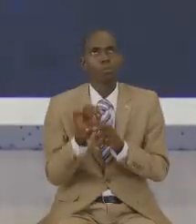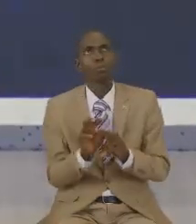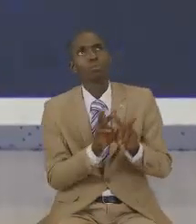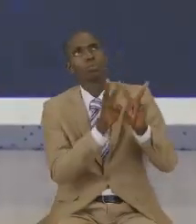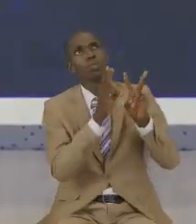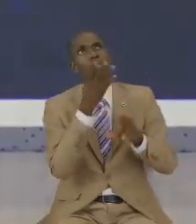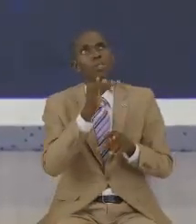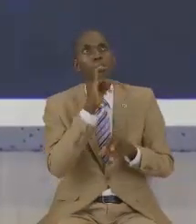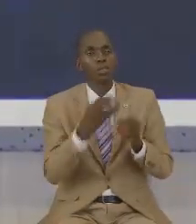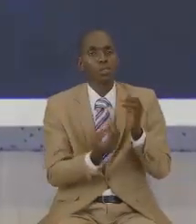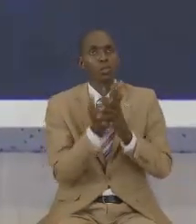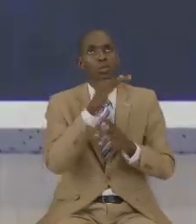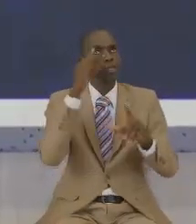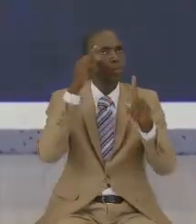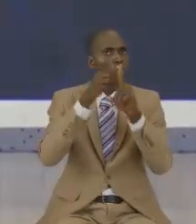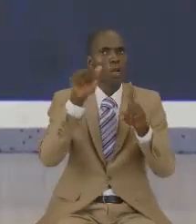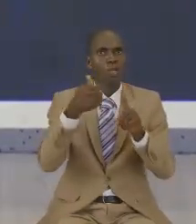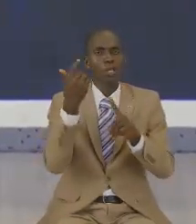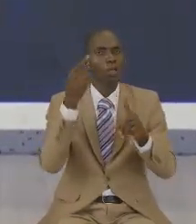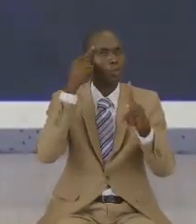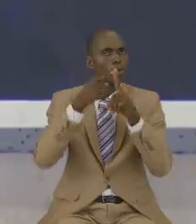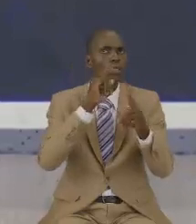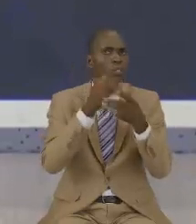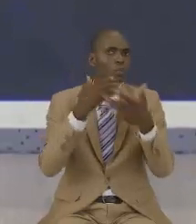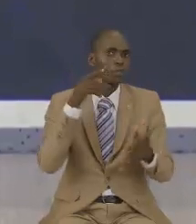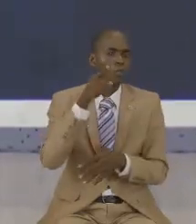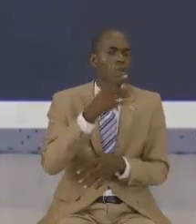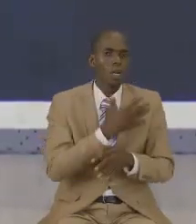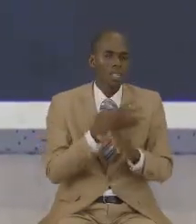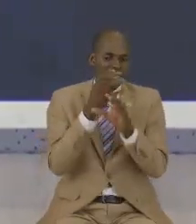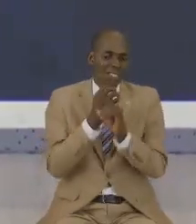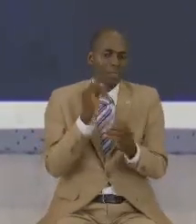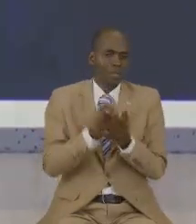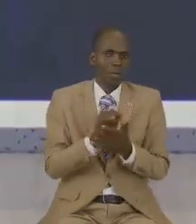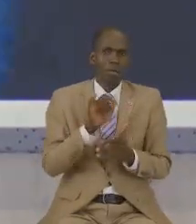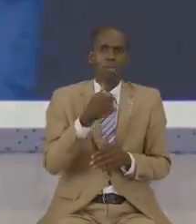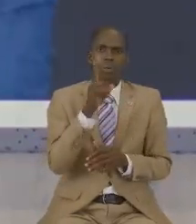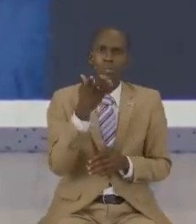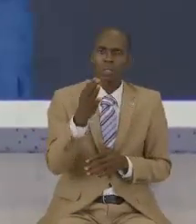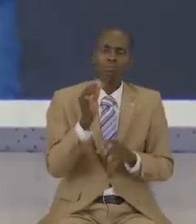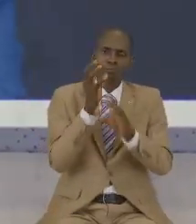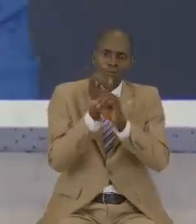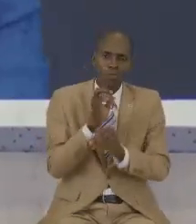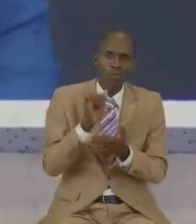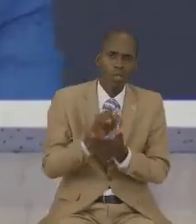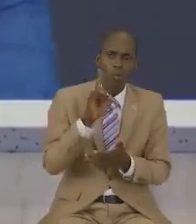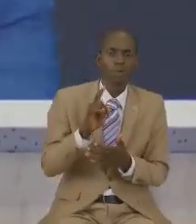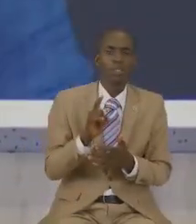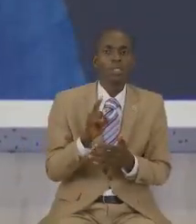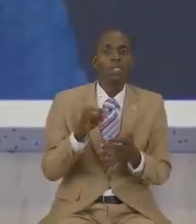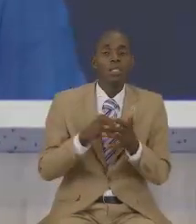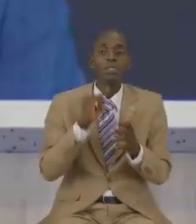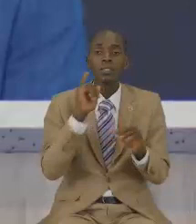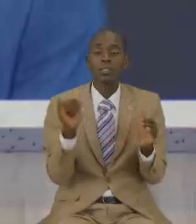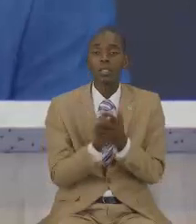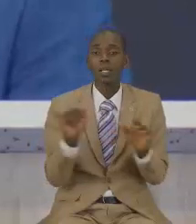growing goal, another goal is ahead of you. And then you achieve that, there's another ahead of you. It's such a man, it's such